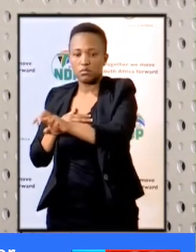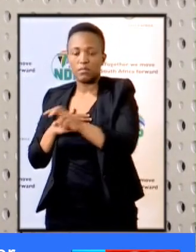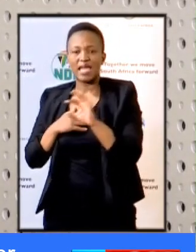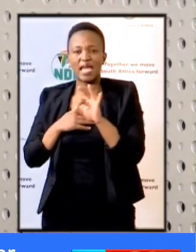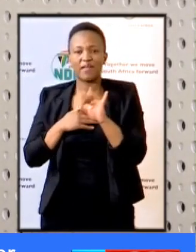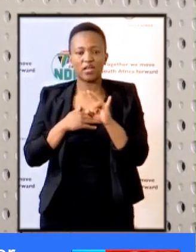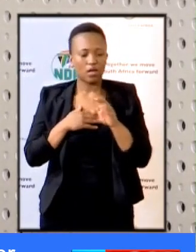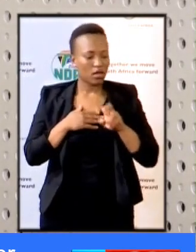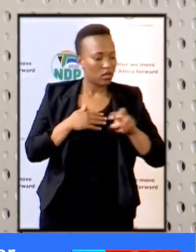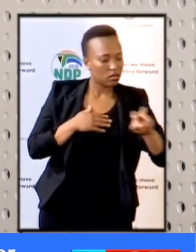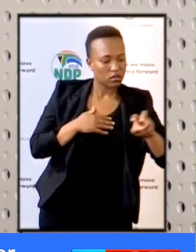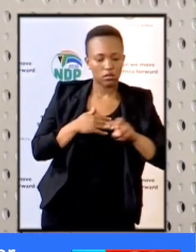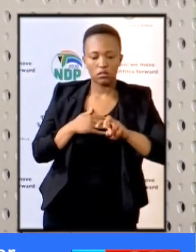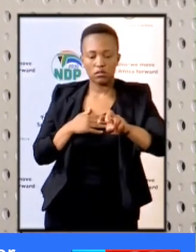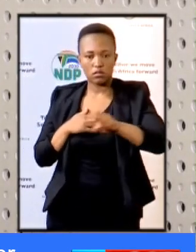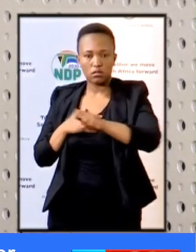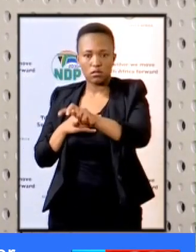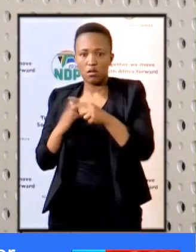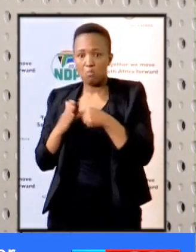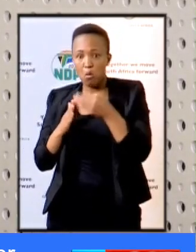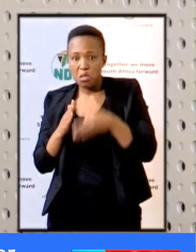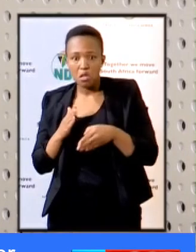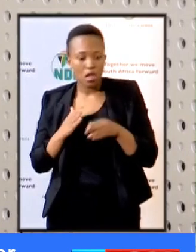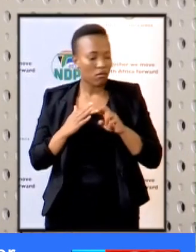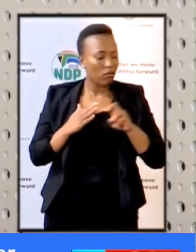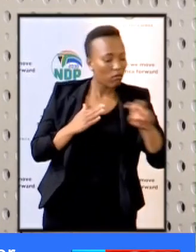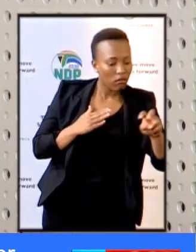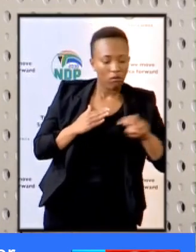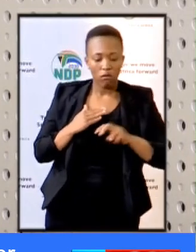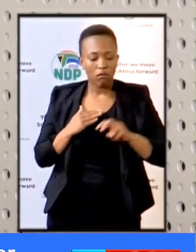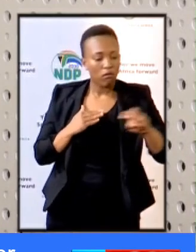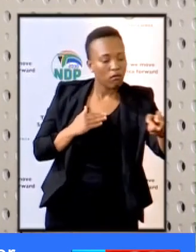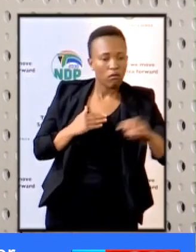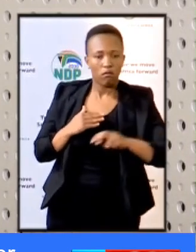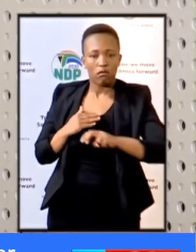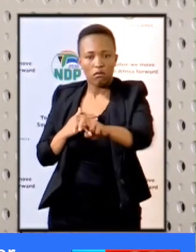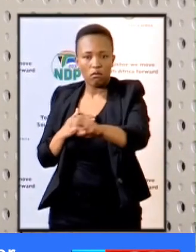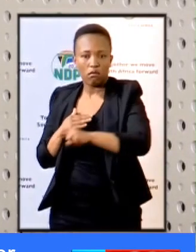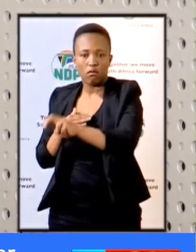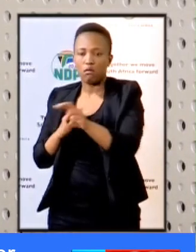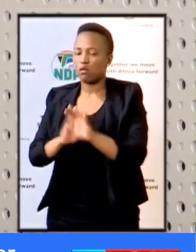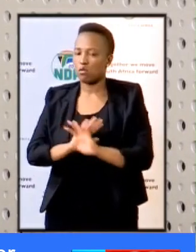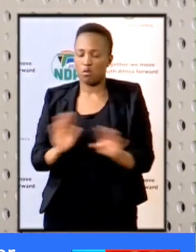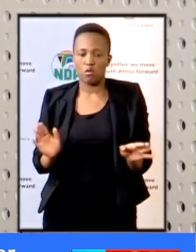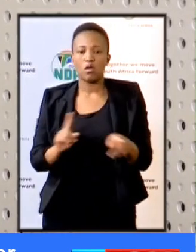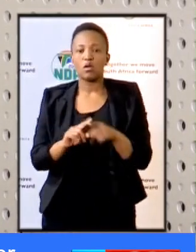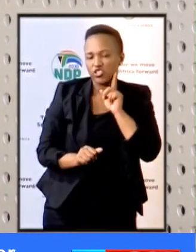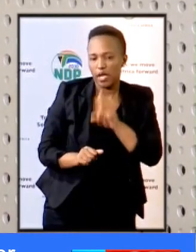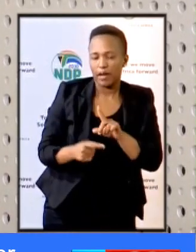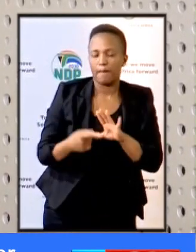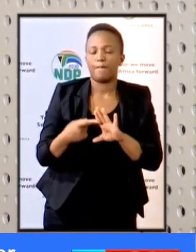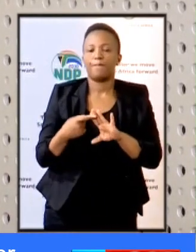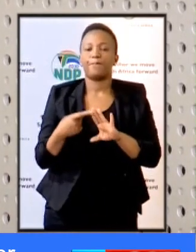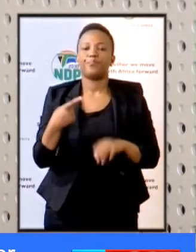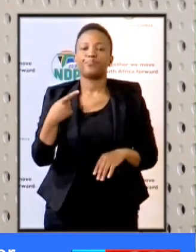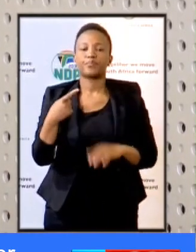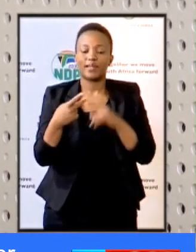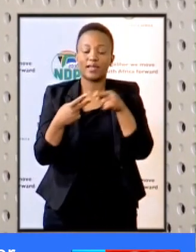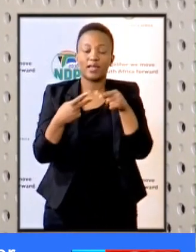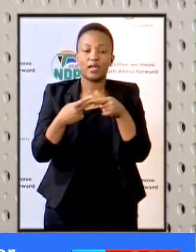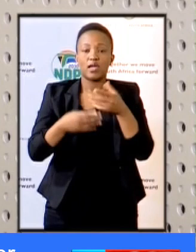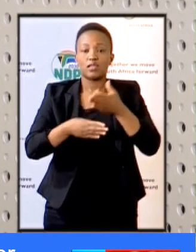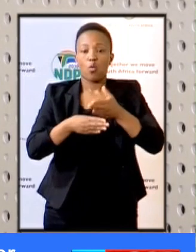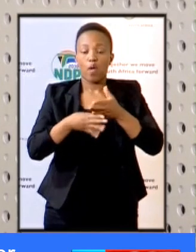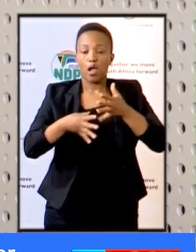weekend. There'll be a once-off opening where we'll all go to where will be works. It applies to